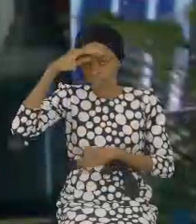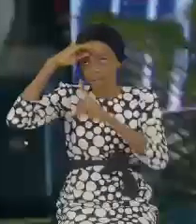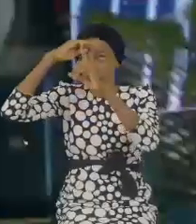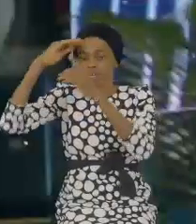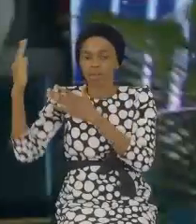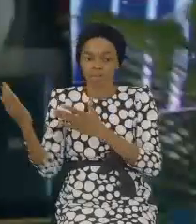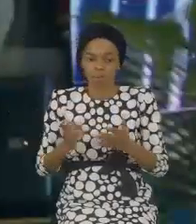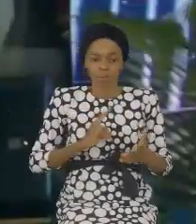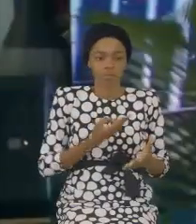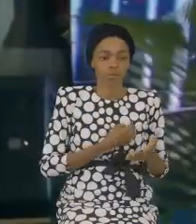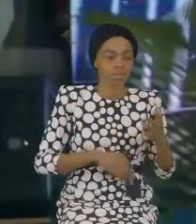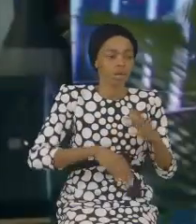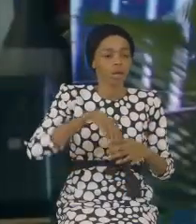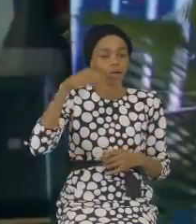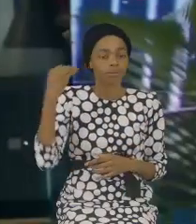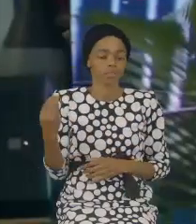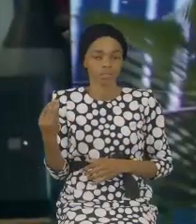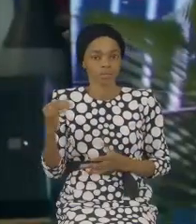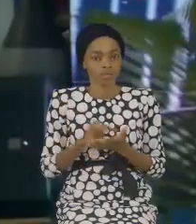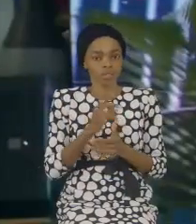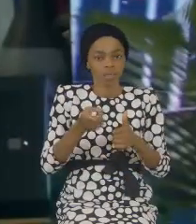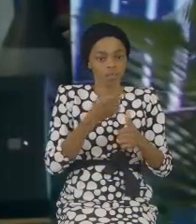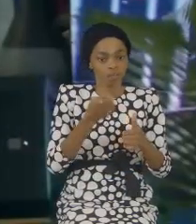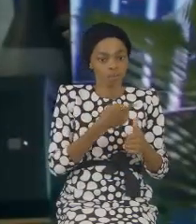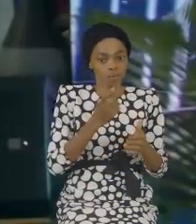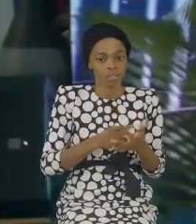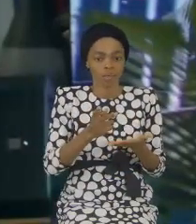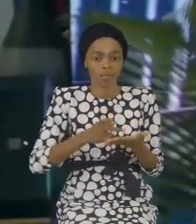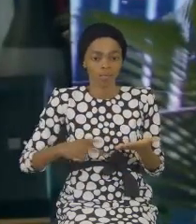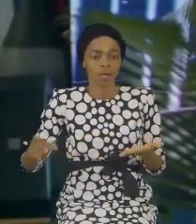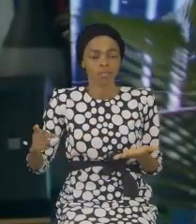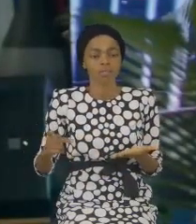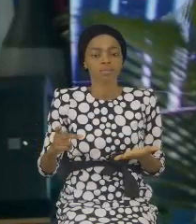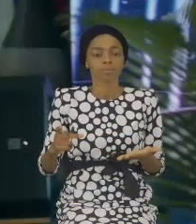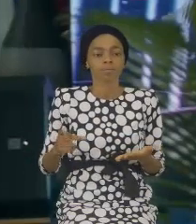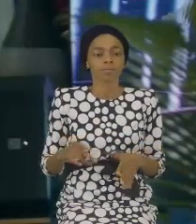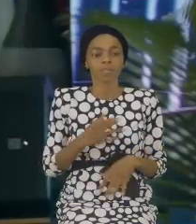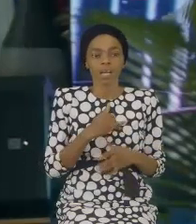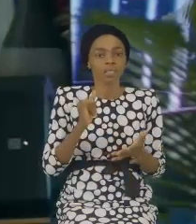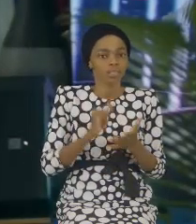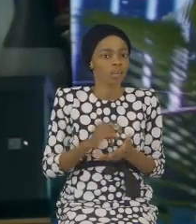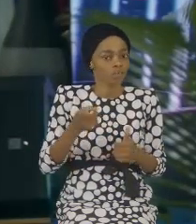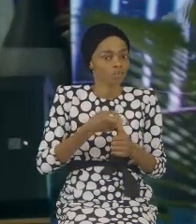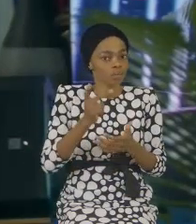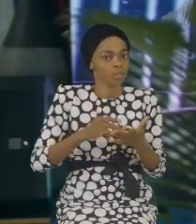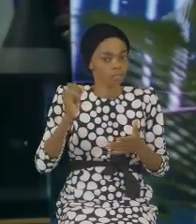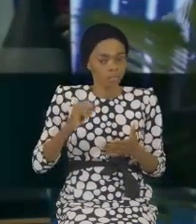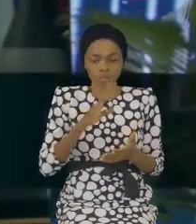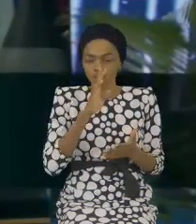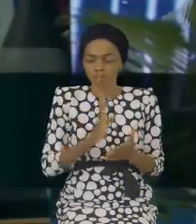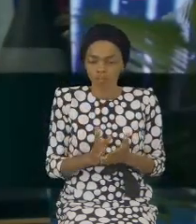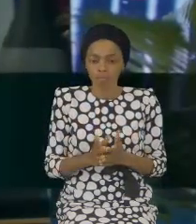Out from this. That's the first part. And that first part needs to be underlined and